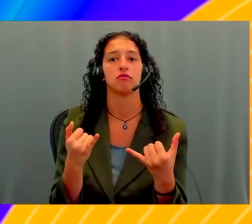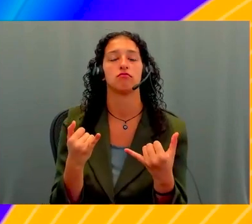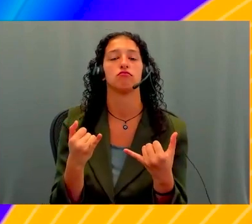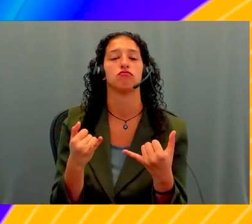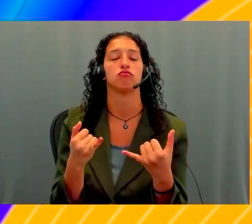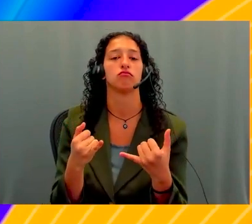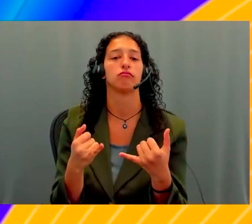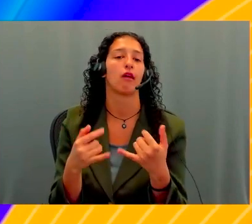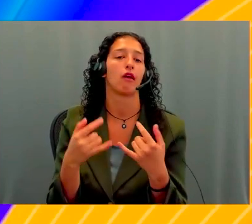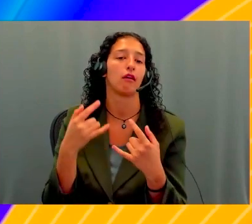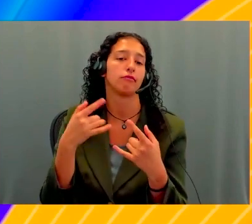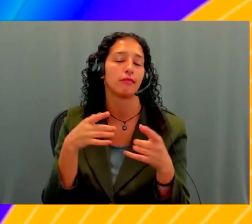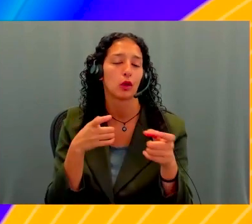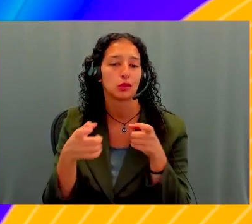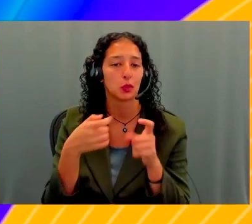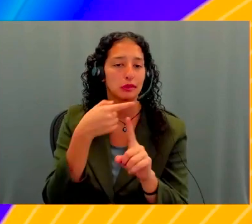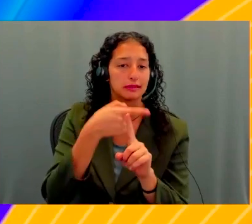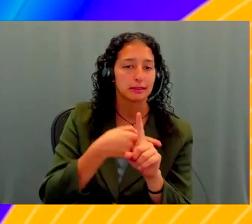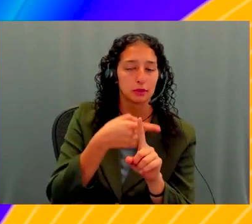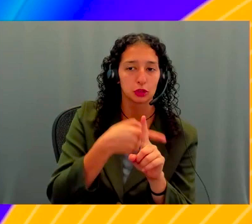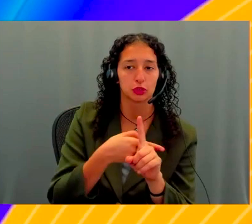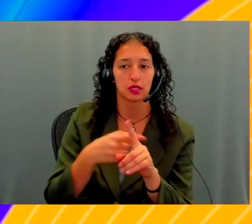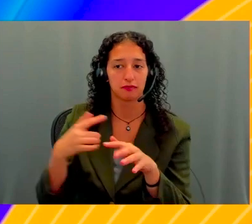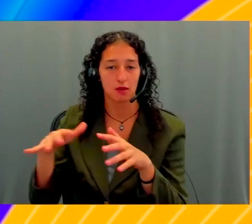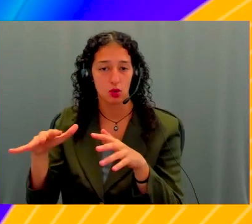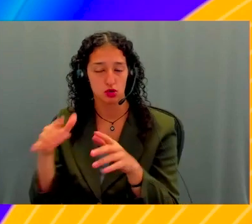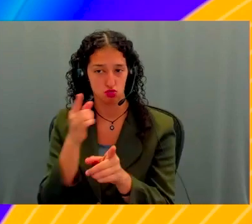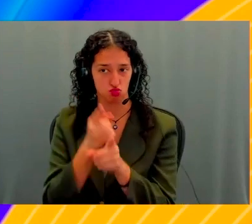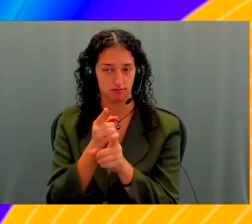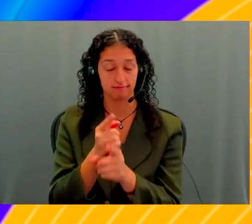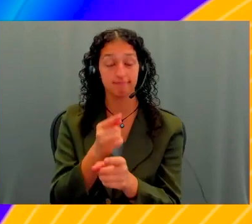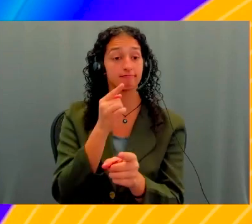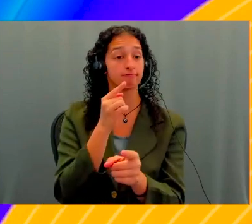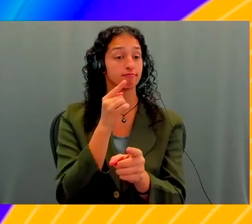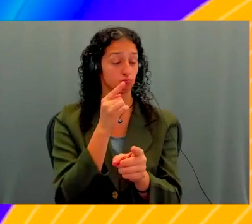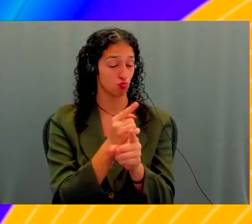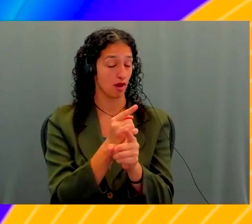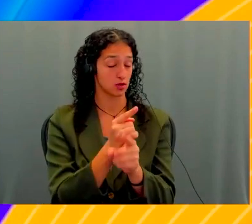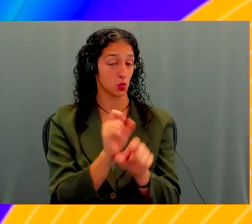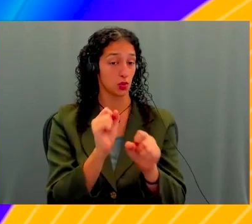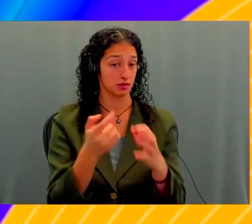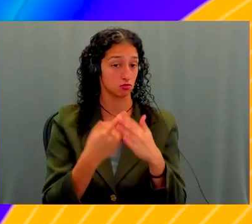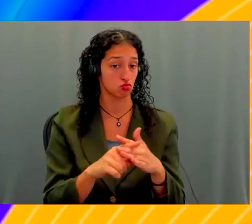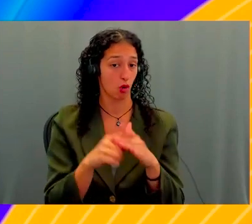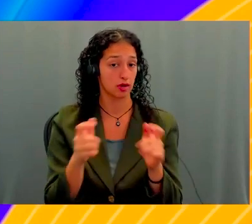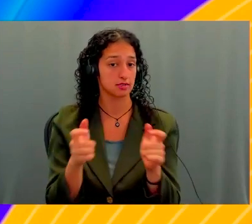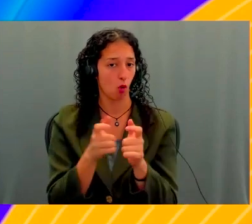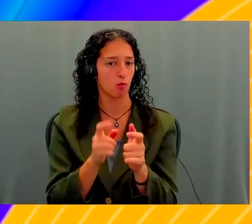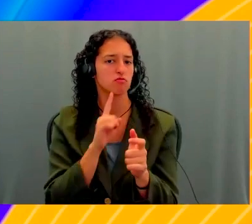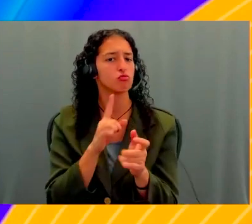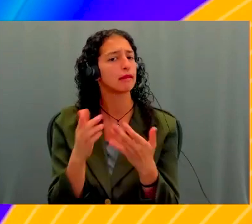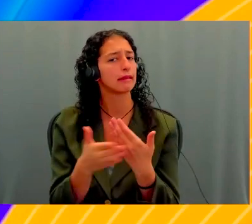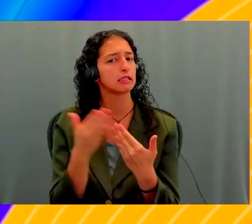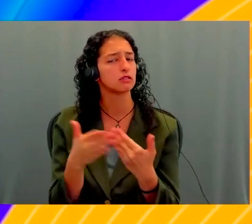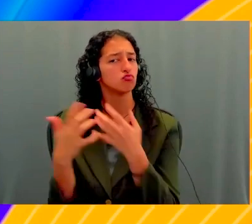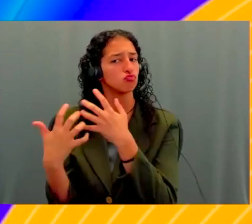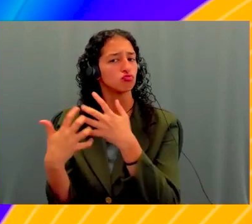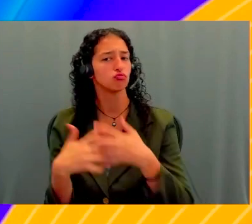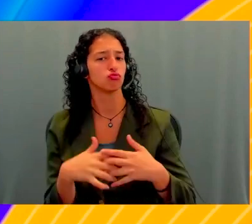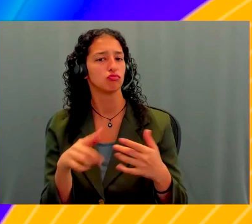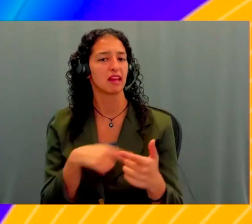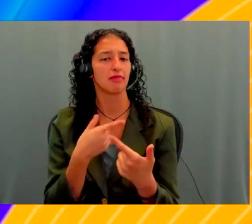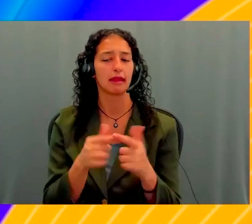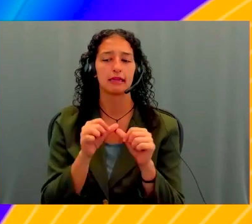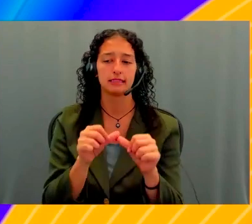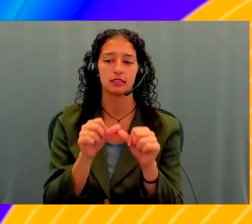So the entire kit comes together really easily. You can start small, start with a small POC, and then get going. The good